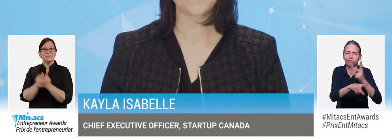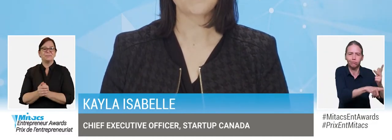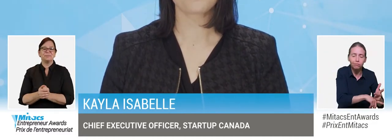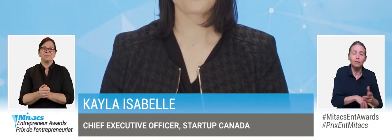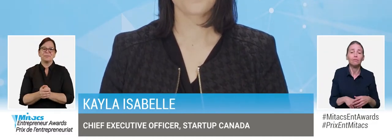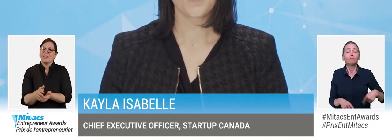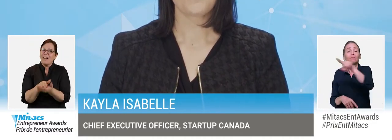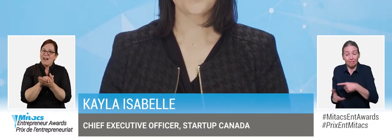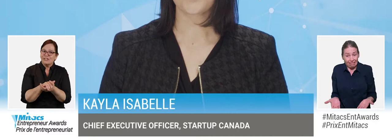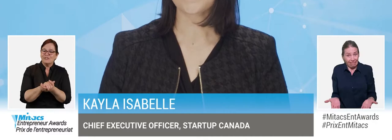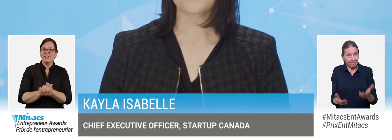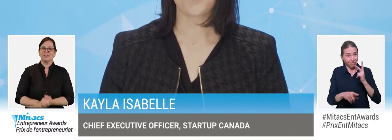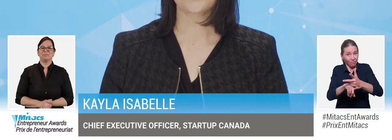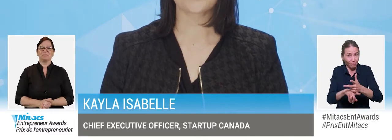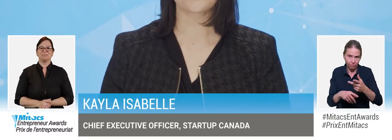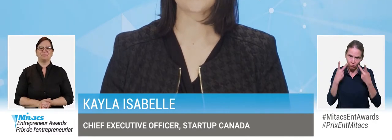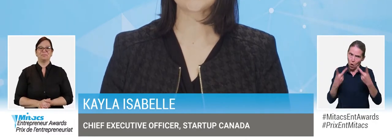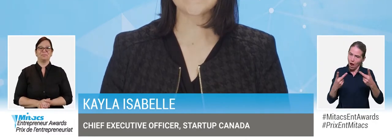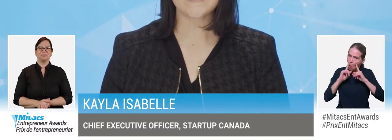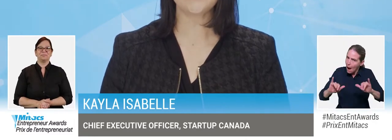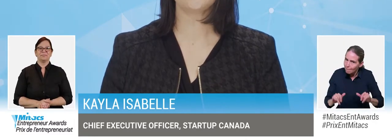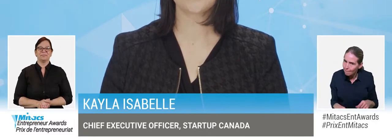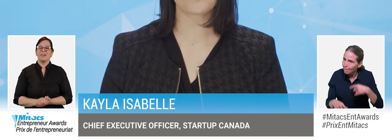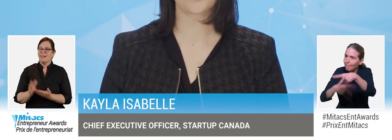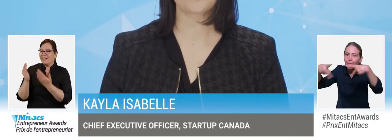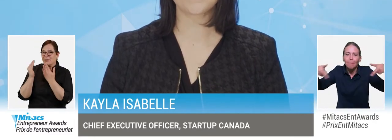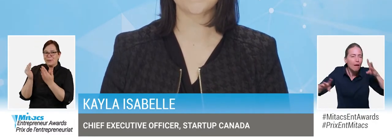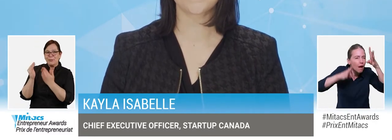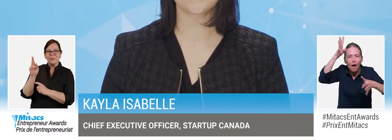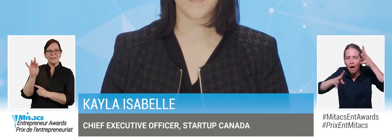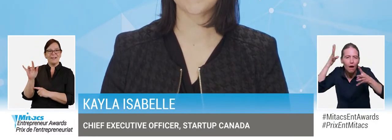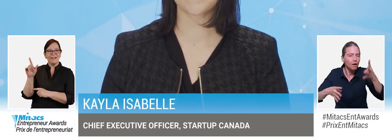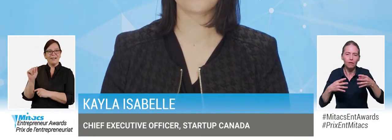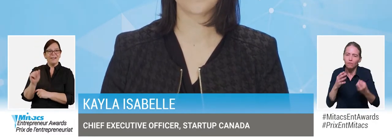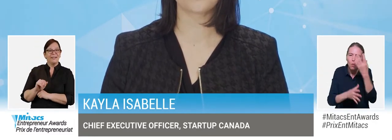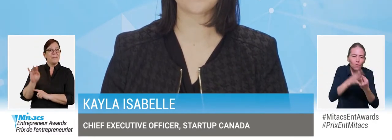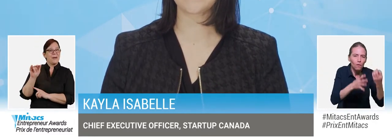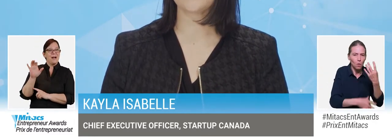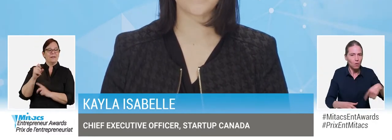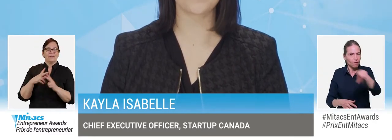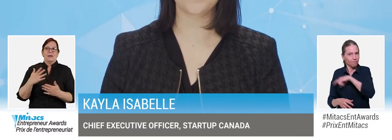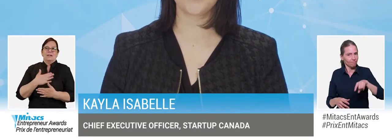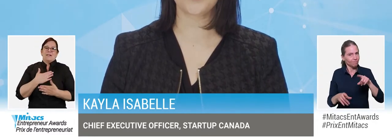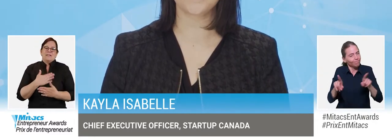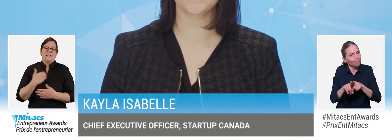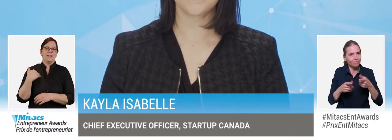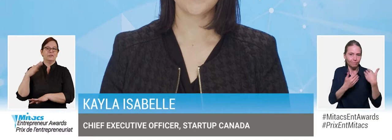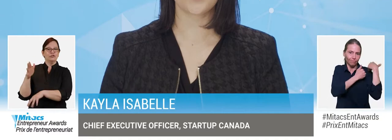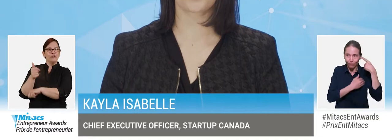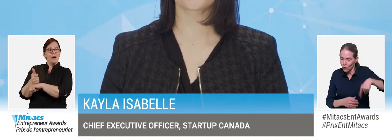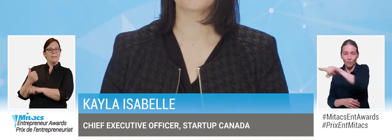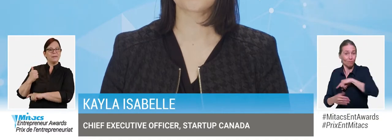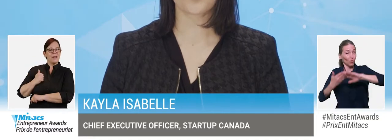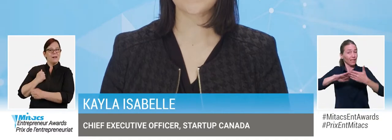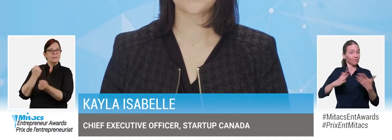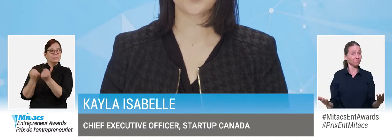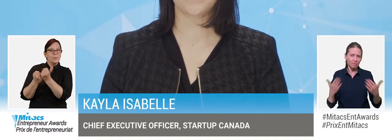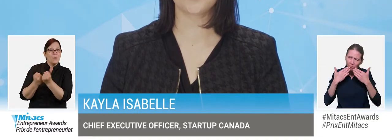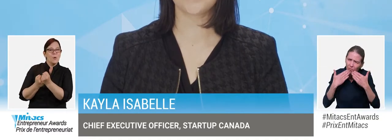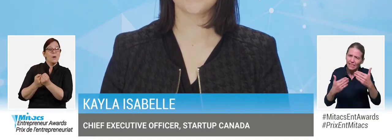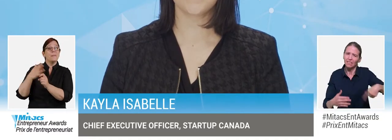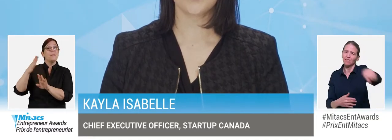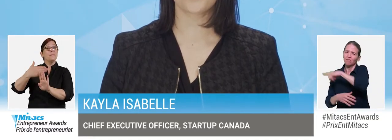and funding. With trusted partners, we continue to support businesses as they develop innovative solutions to the world's most